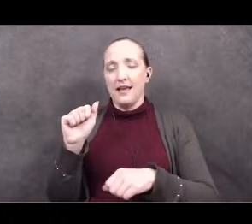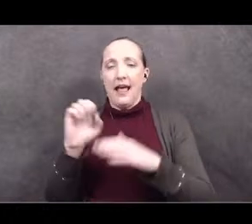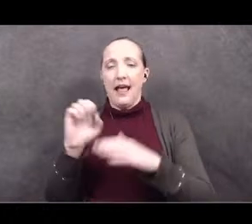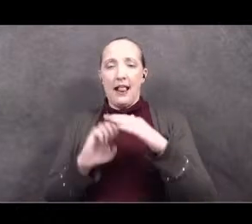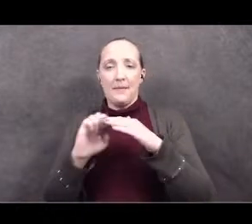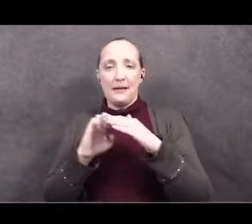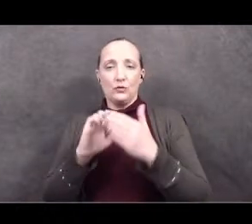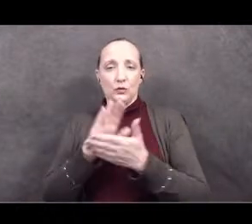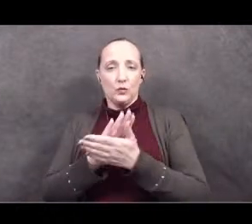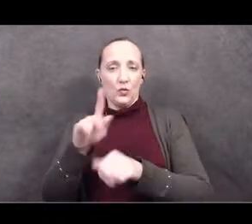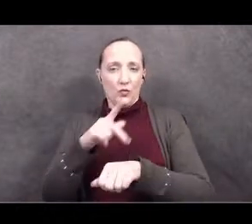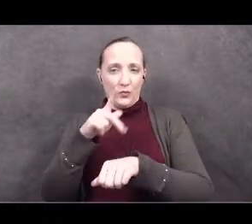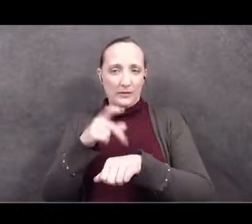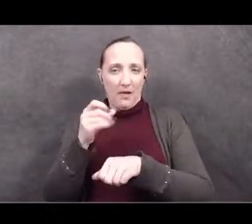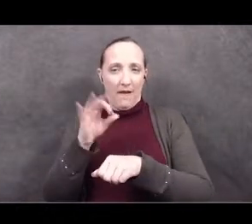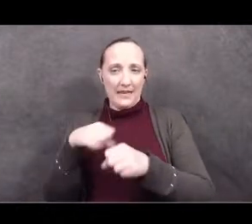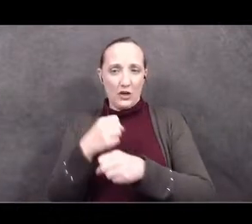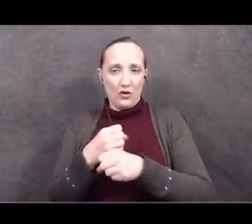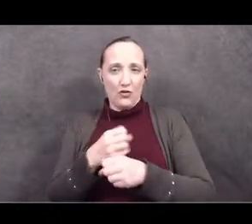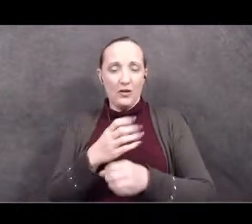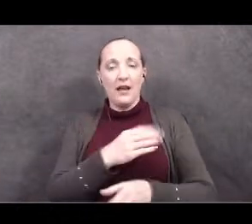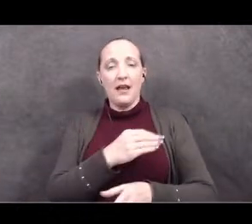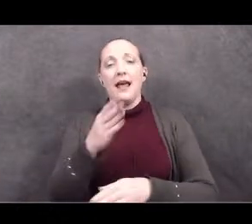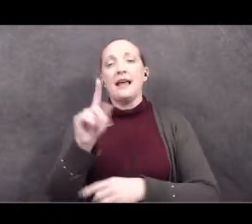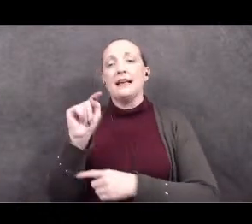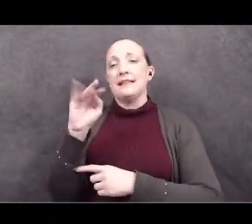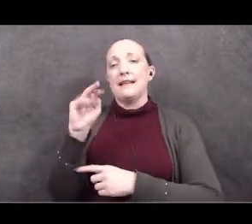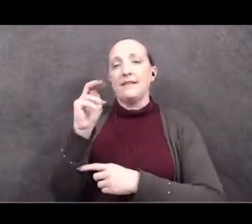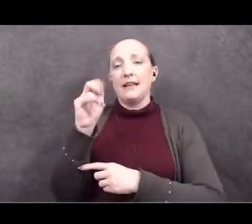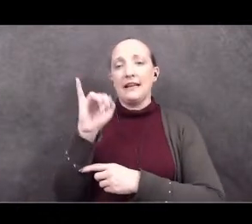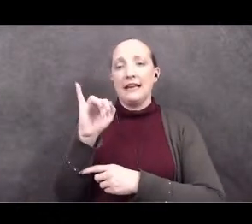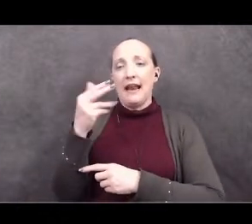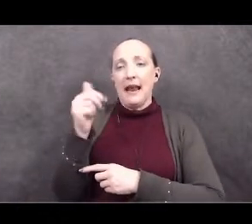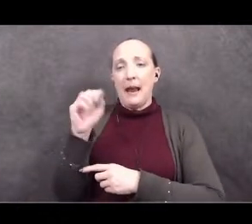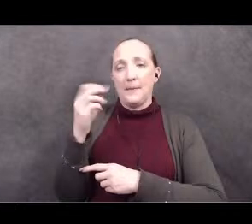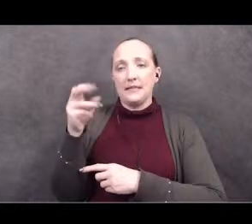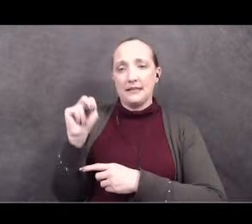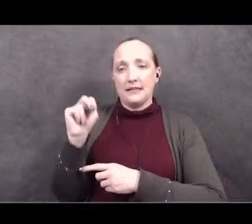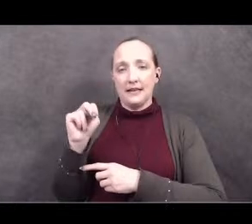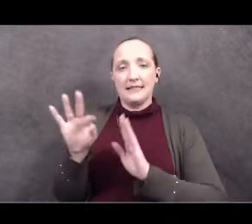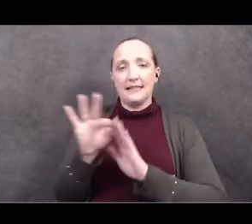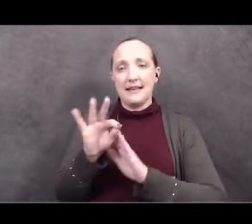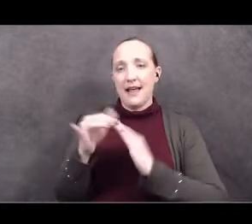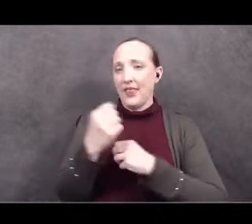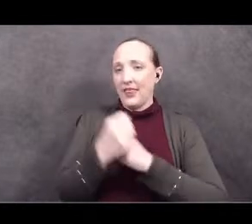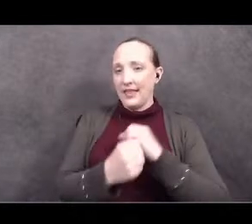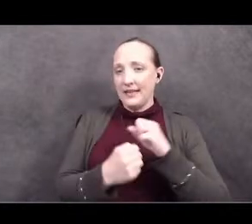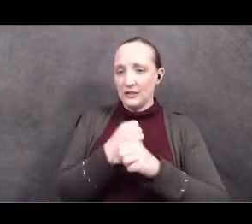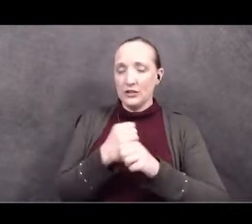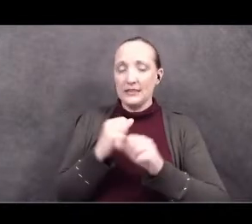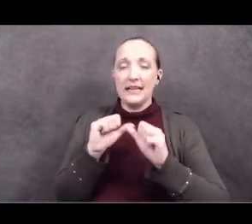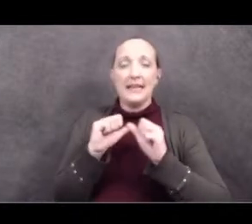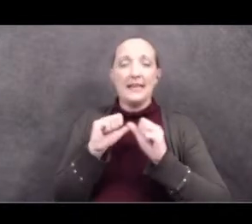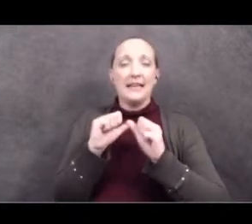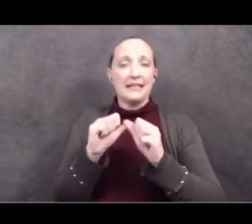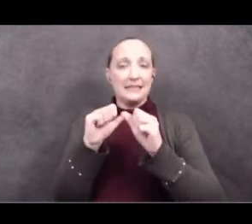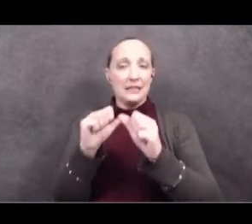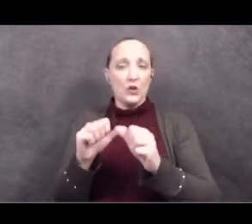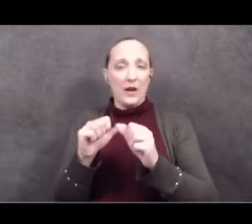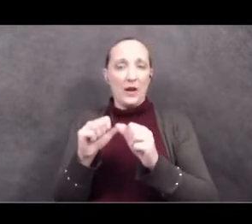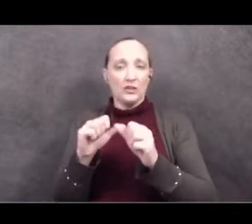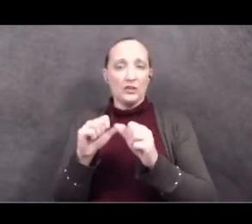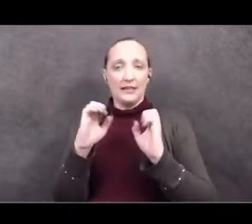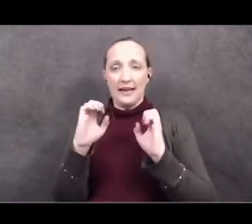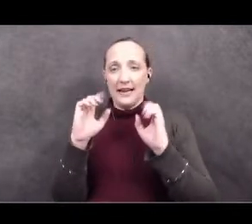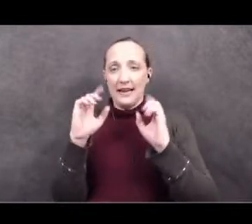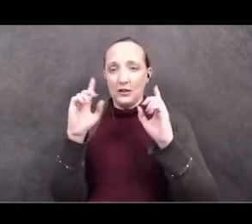then uh we also want to congratulate uh Miss Tiffany Hampton uh for being selected this year's continuation uh